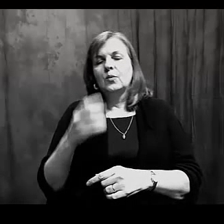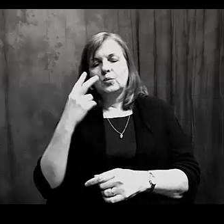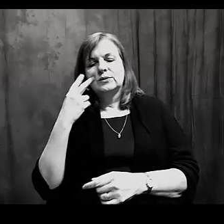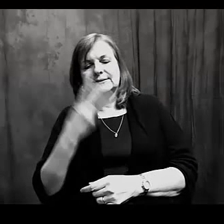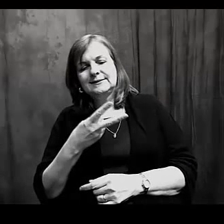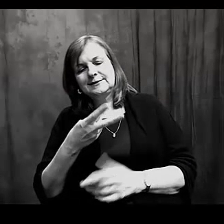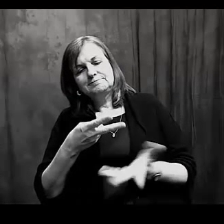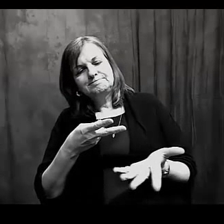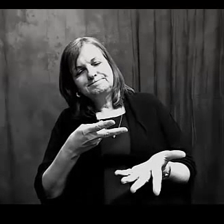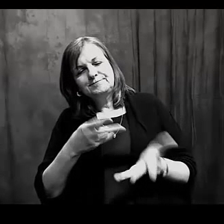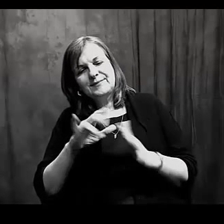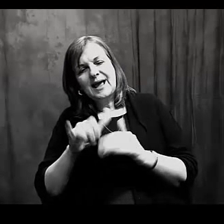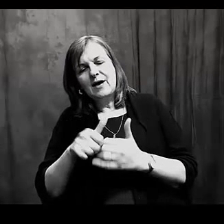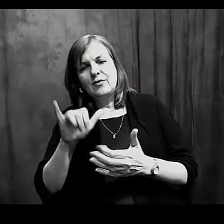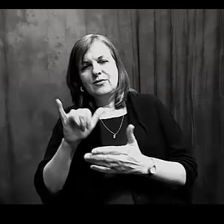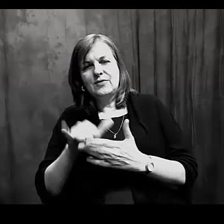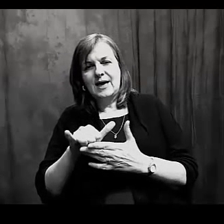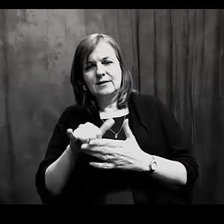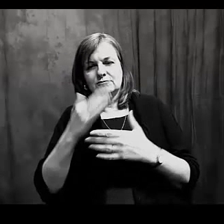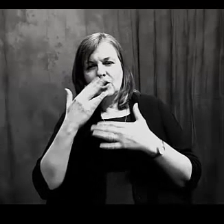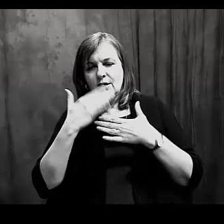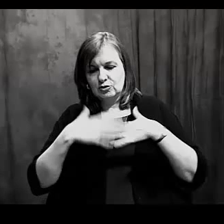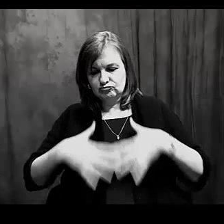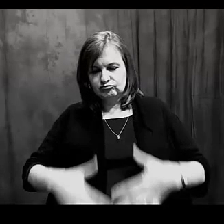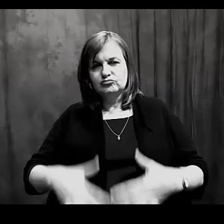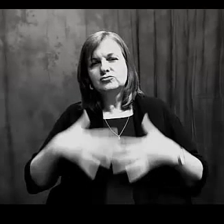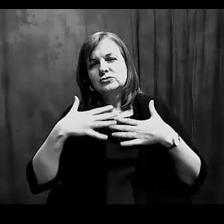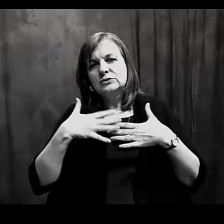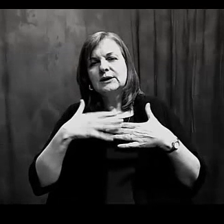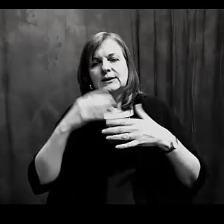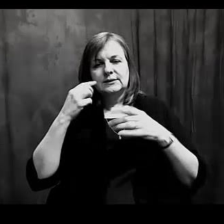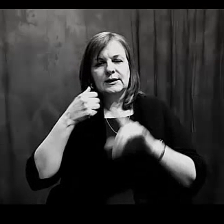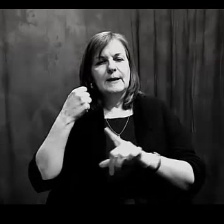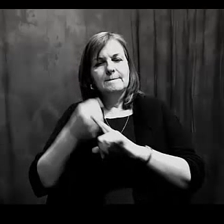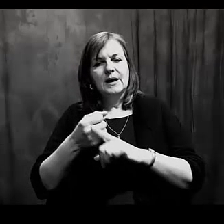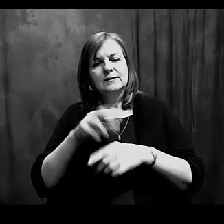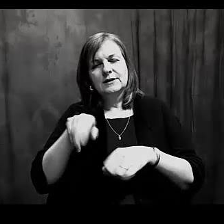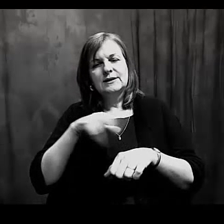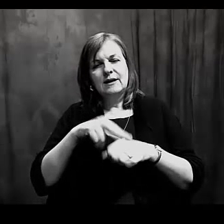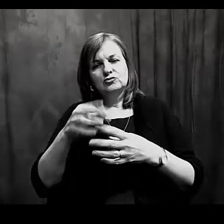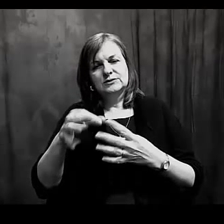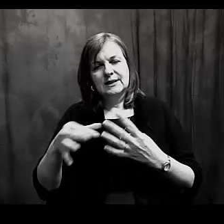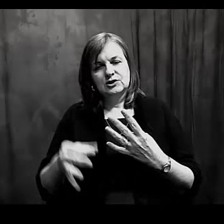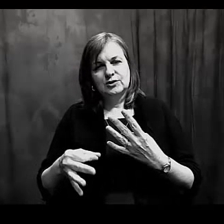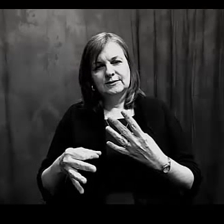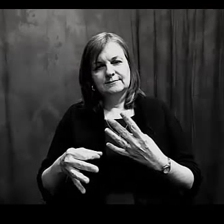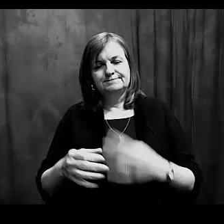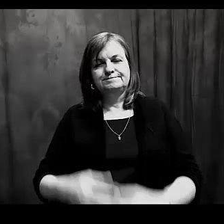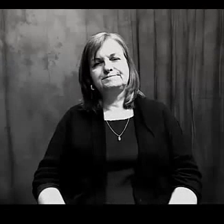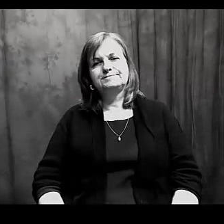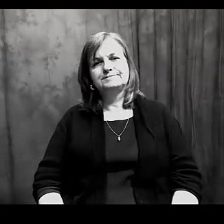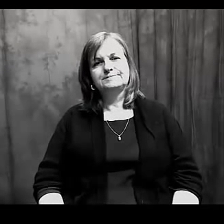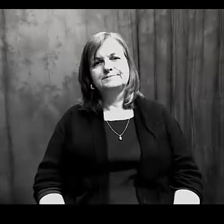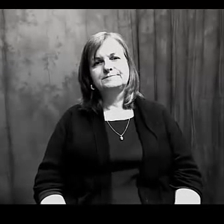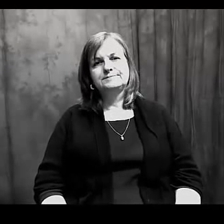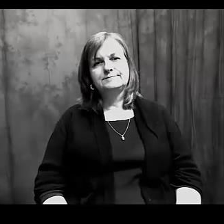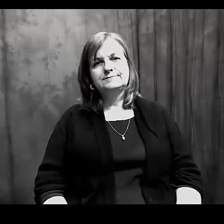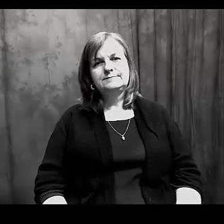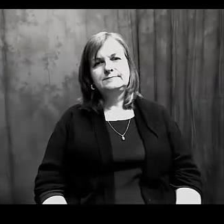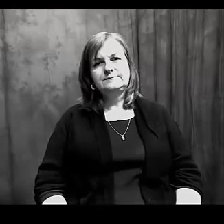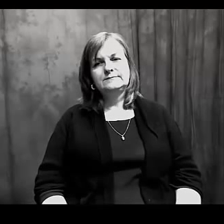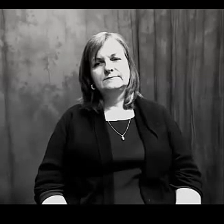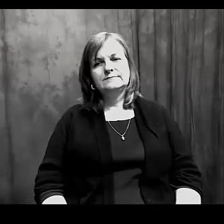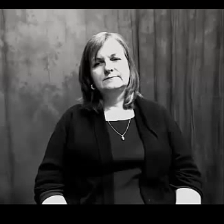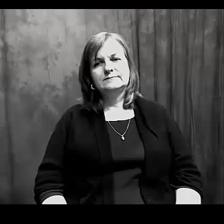right. So we'll look at this and how it impacts natural selection. So how this all ties into natural selection.